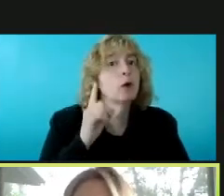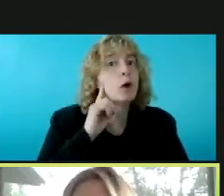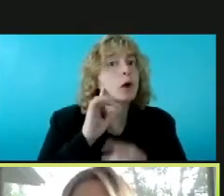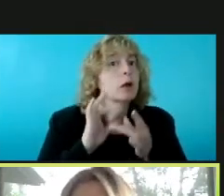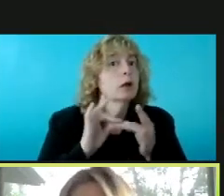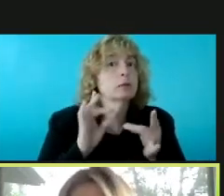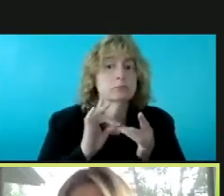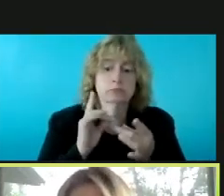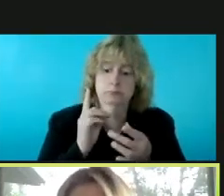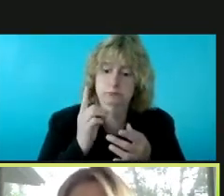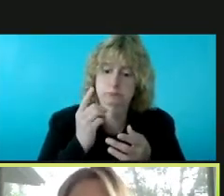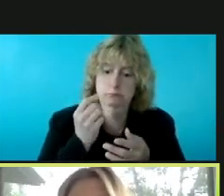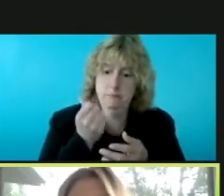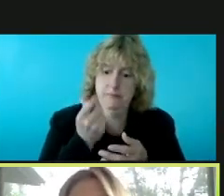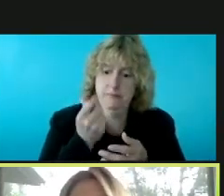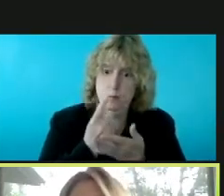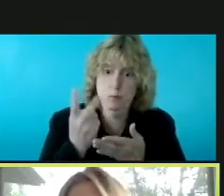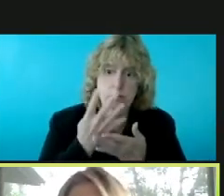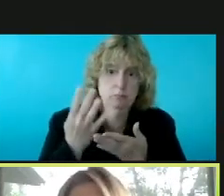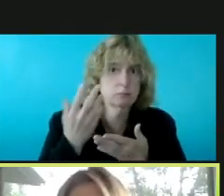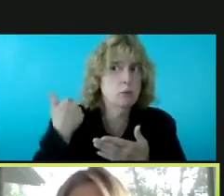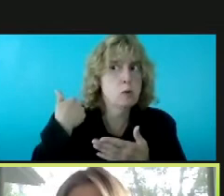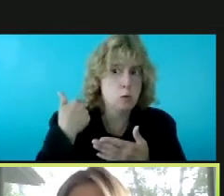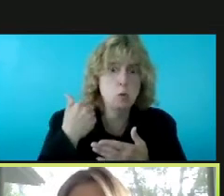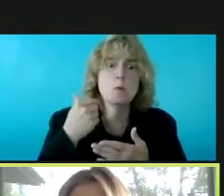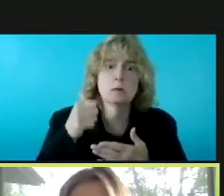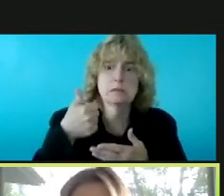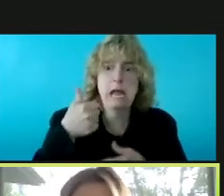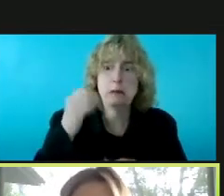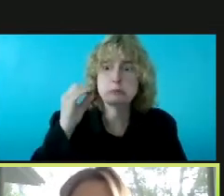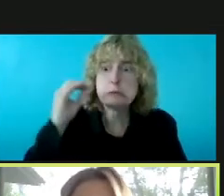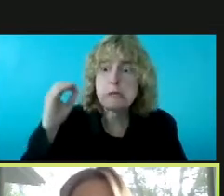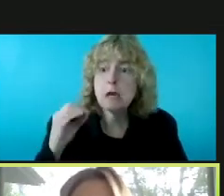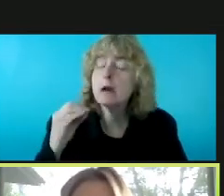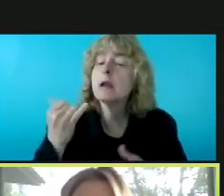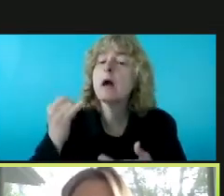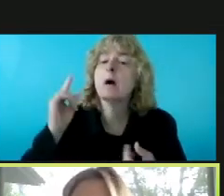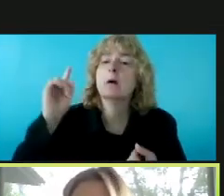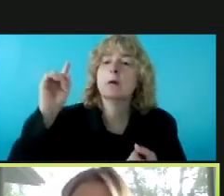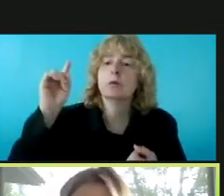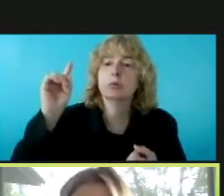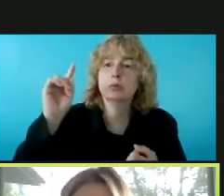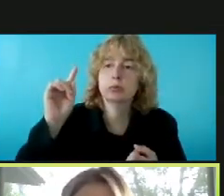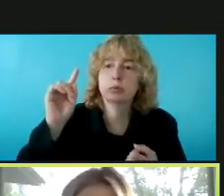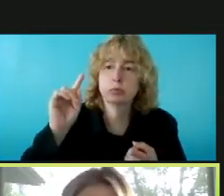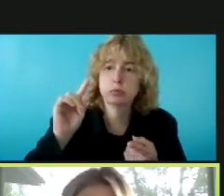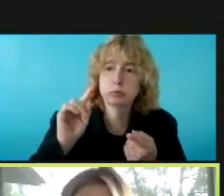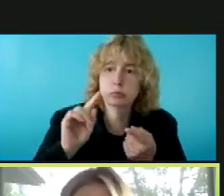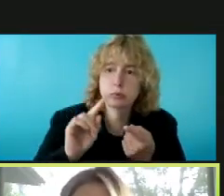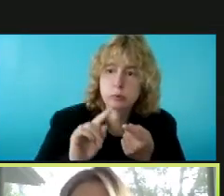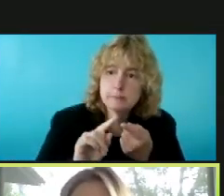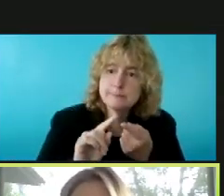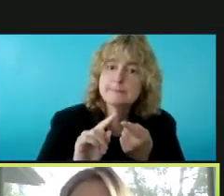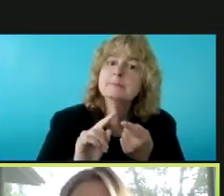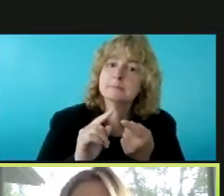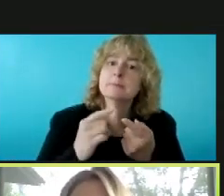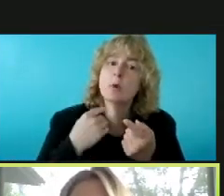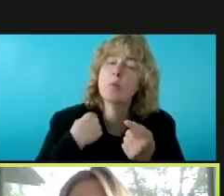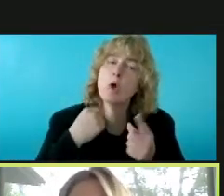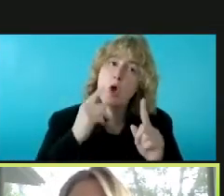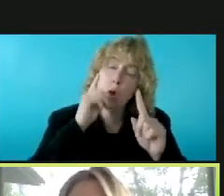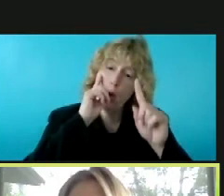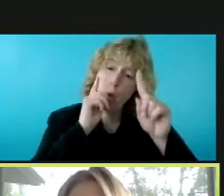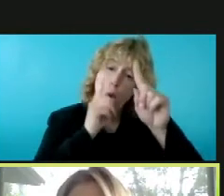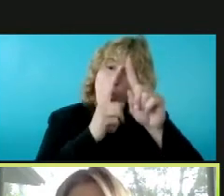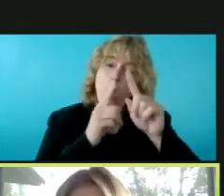were all the way at 10%. So the city of Detroit is slowly going down. What we're looking for as a relative goal is we want to